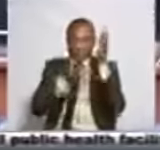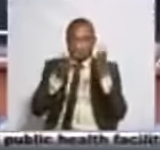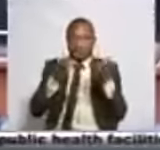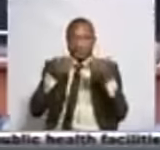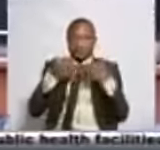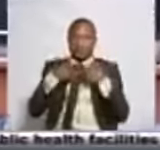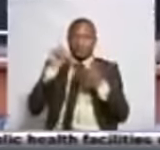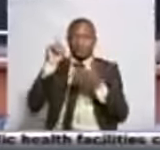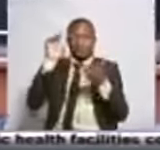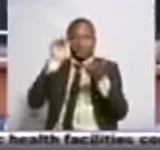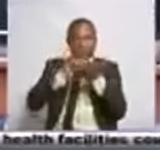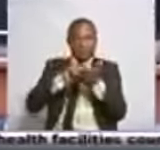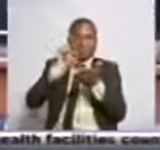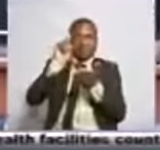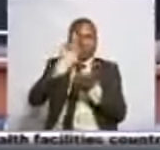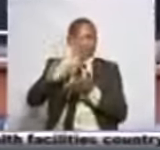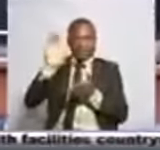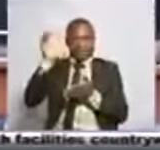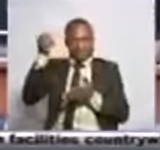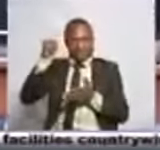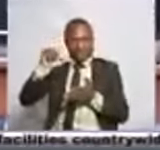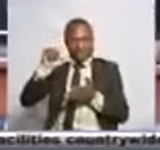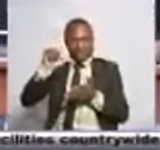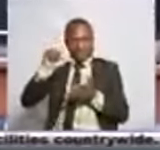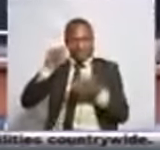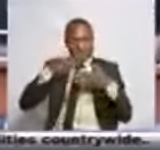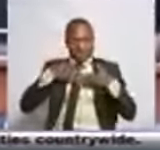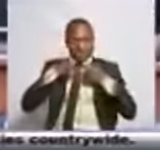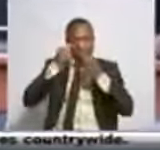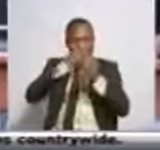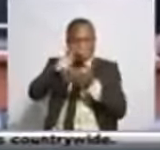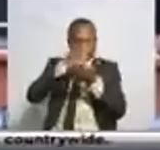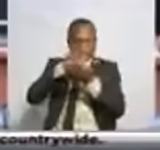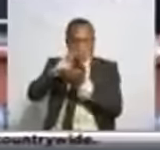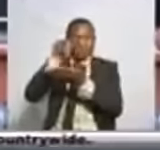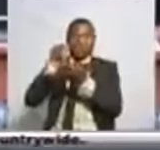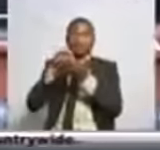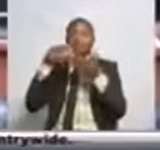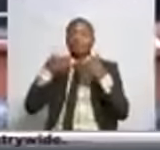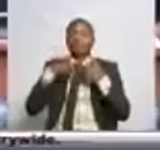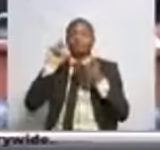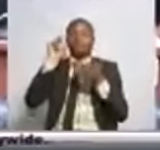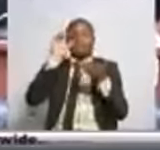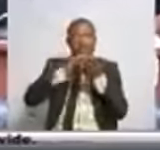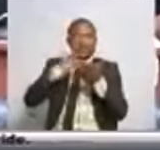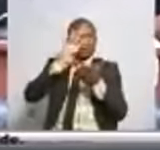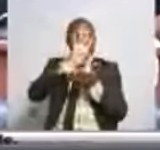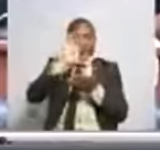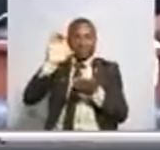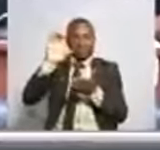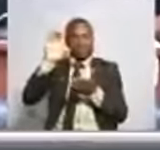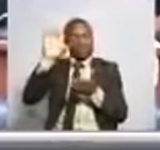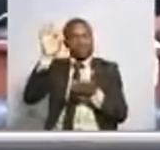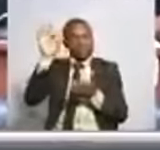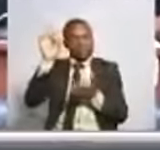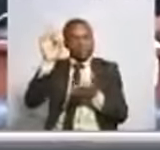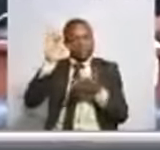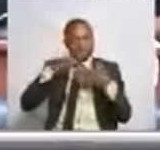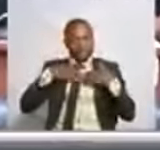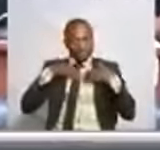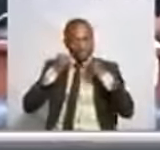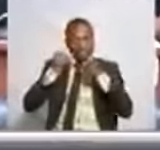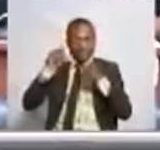have 1,110 health centers. We also have 1,419 health